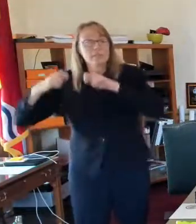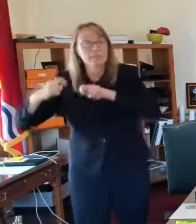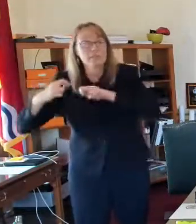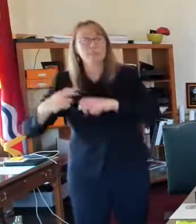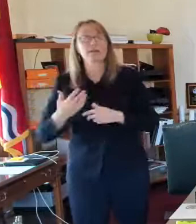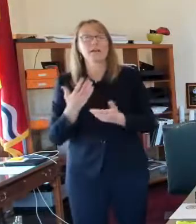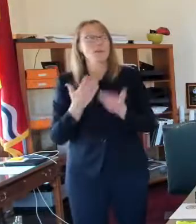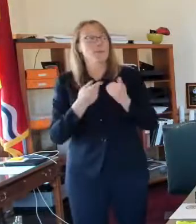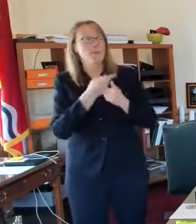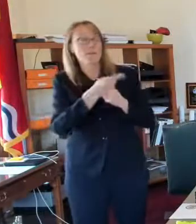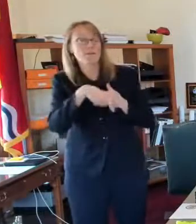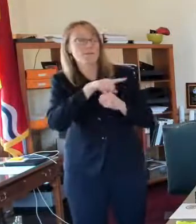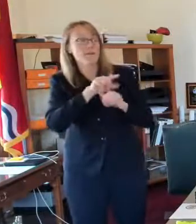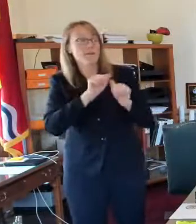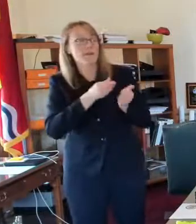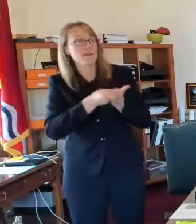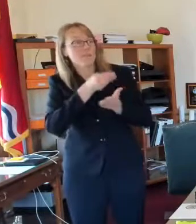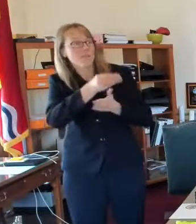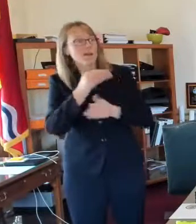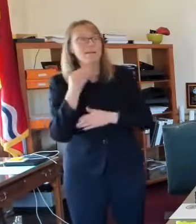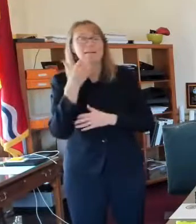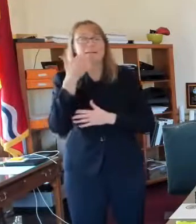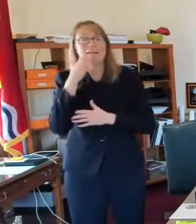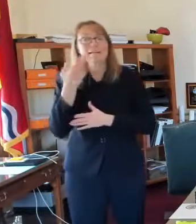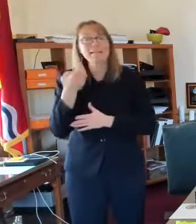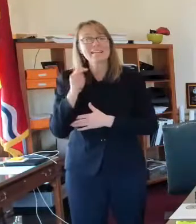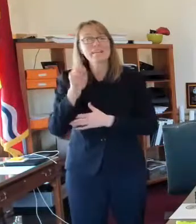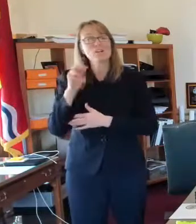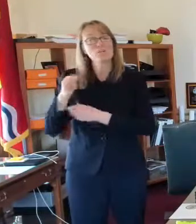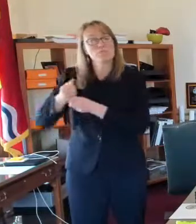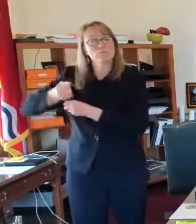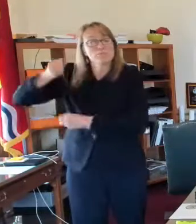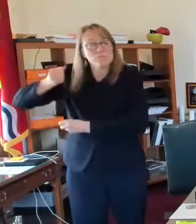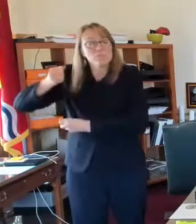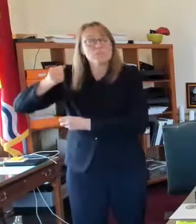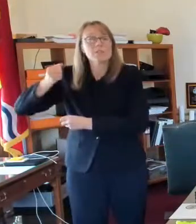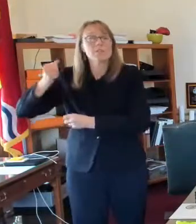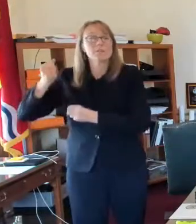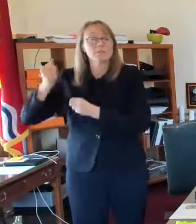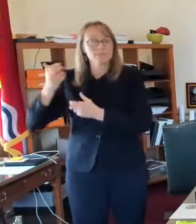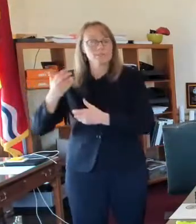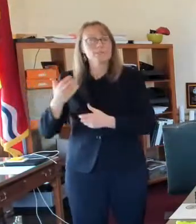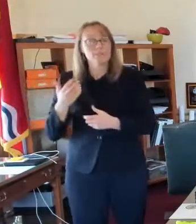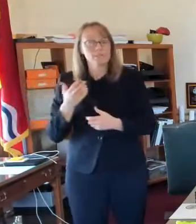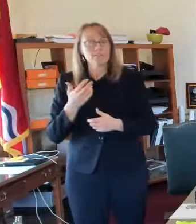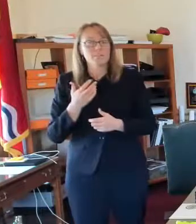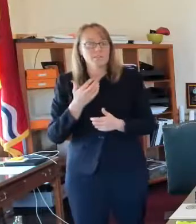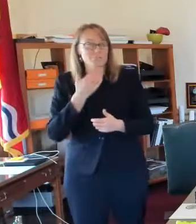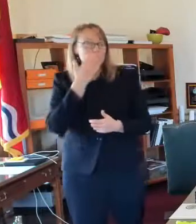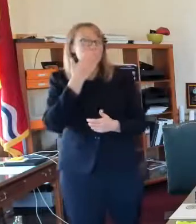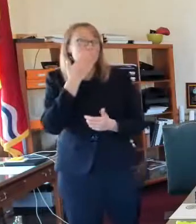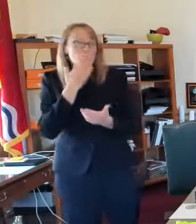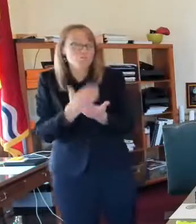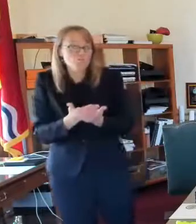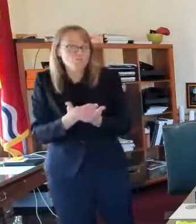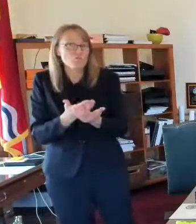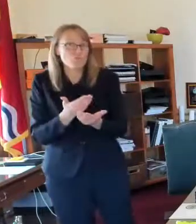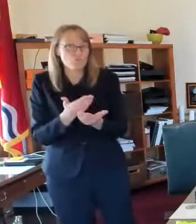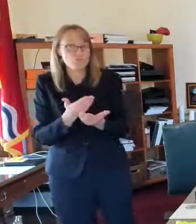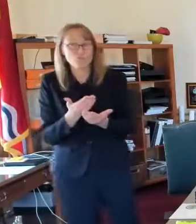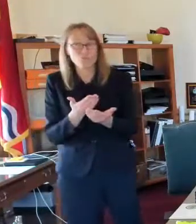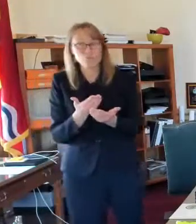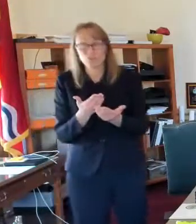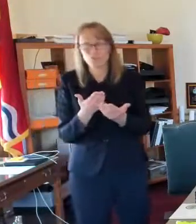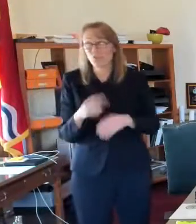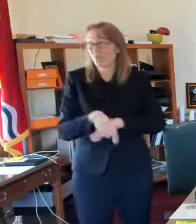people would be more comfortable sitting outside. Beautiful day today, be a nice day to sit outside at a restaurant, but we know that's coming to an